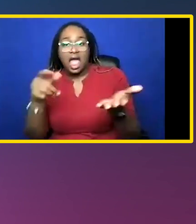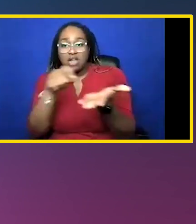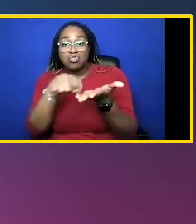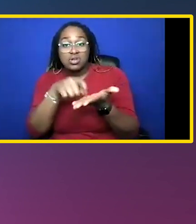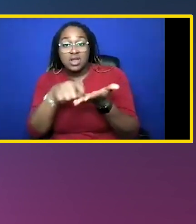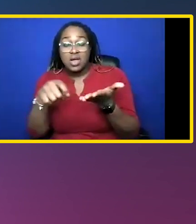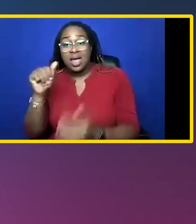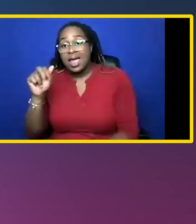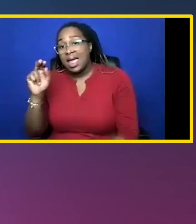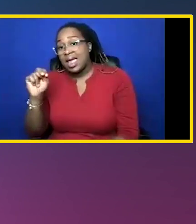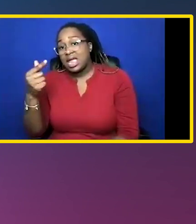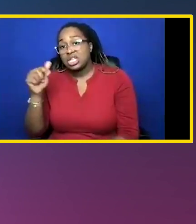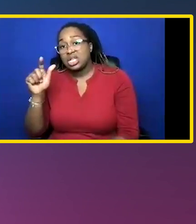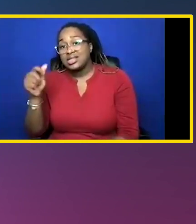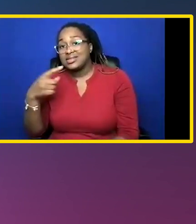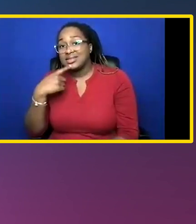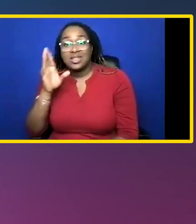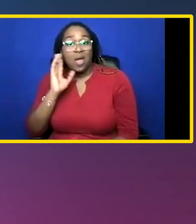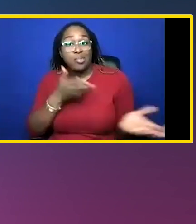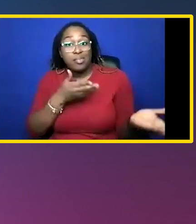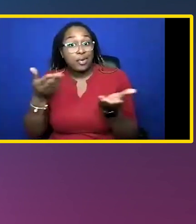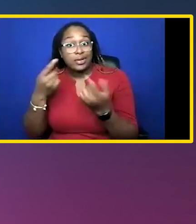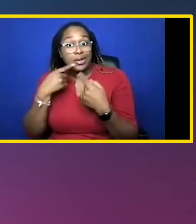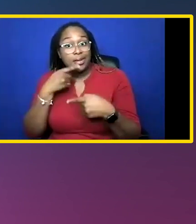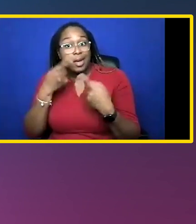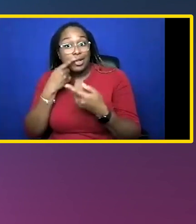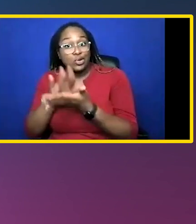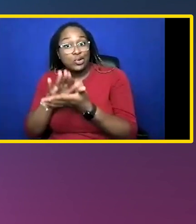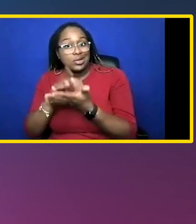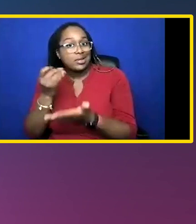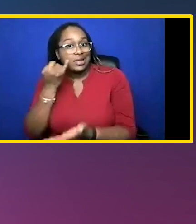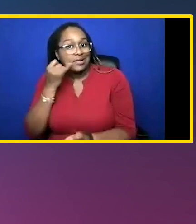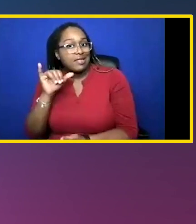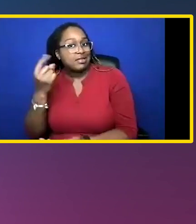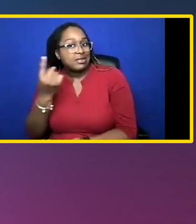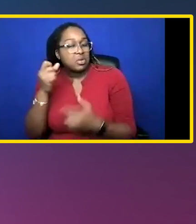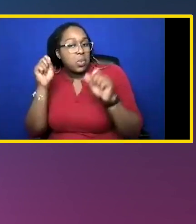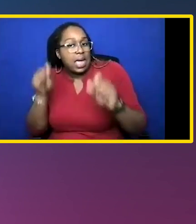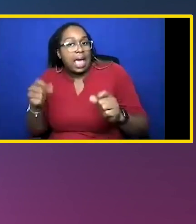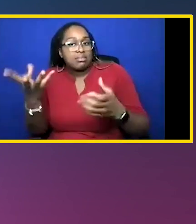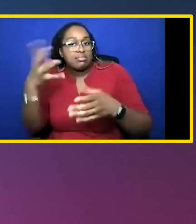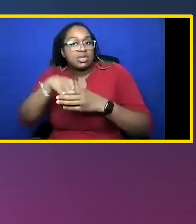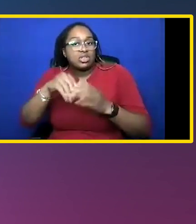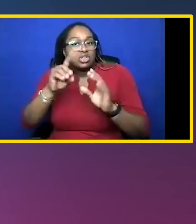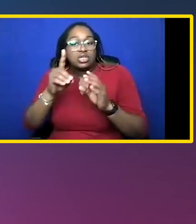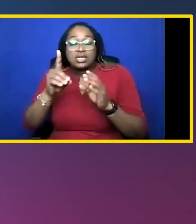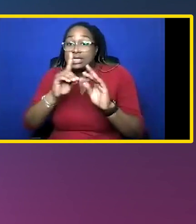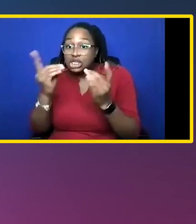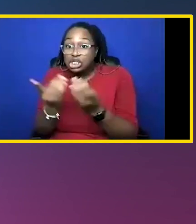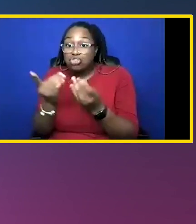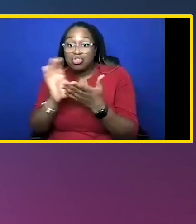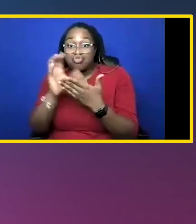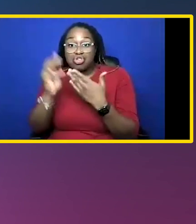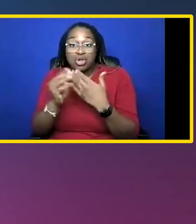down what Angela said because I'm going to bring it to Seattle Public Schools and see if this is something that we can get into our district curriculum. I know